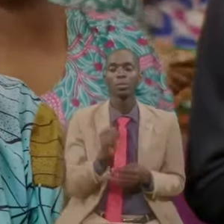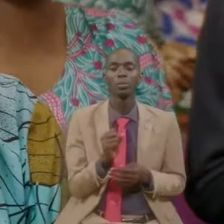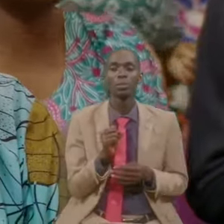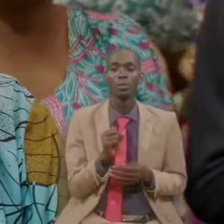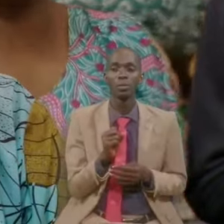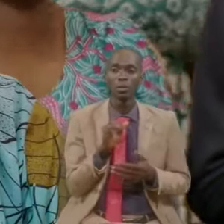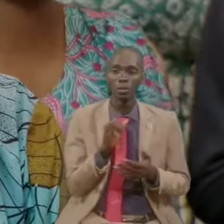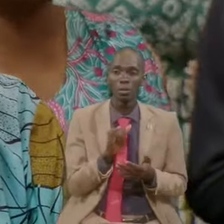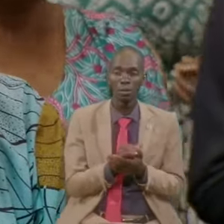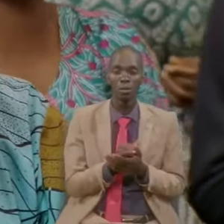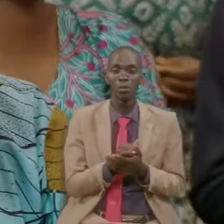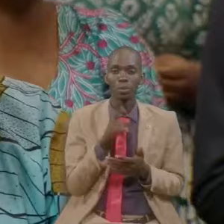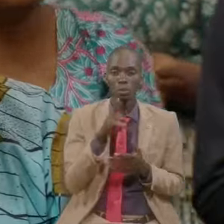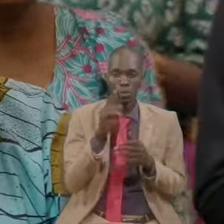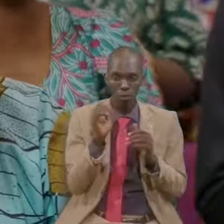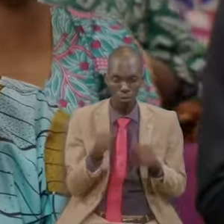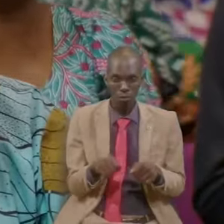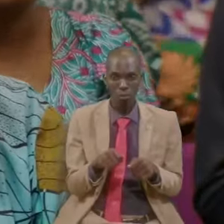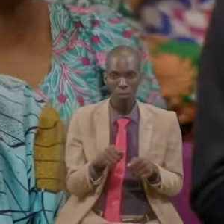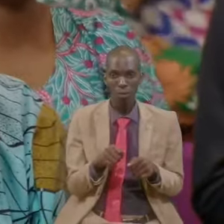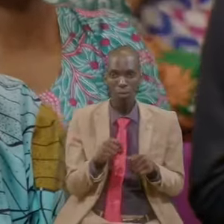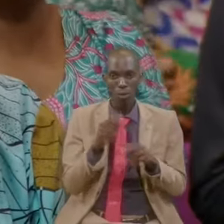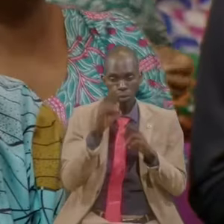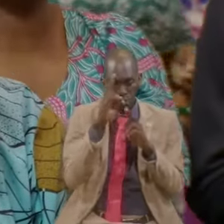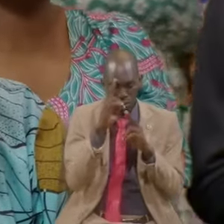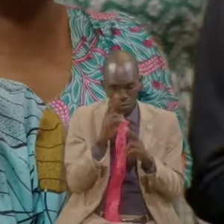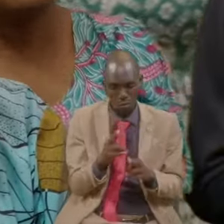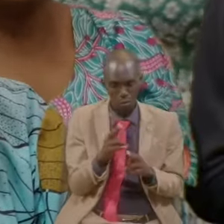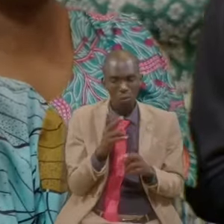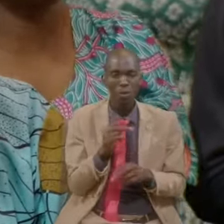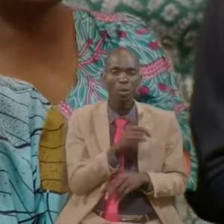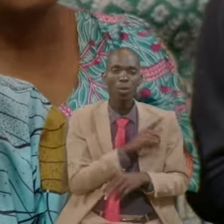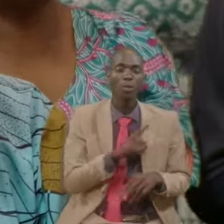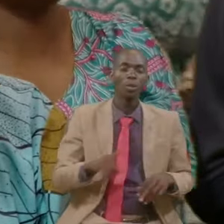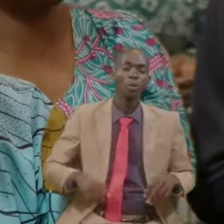can honor the Lord of glory